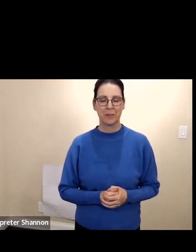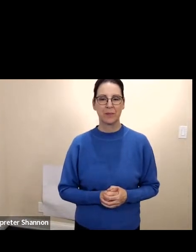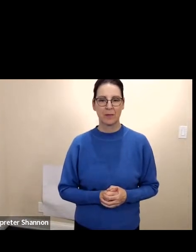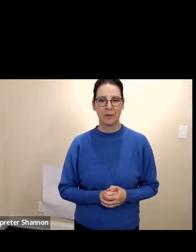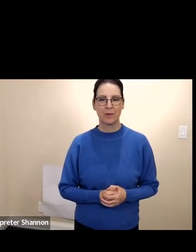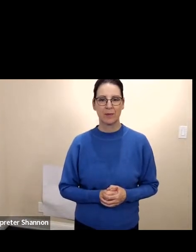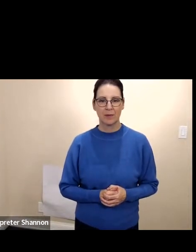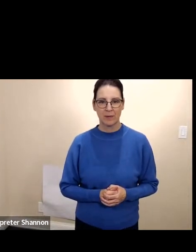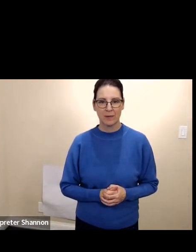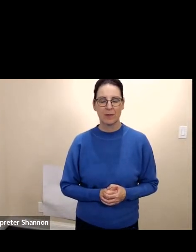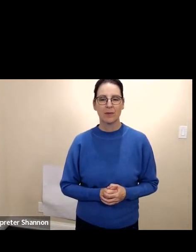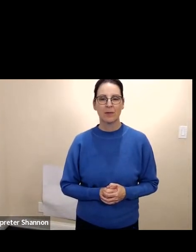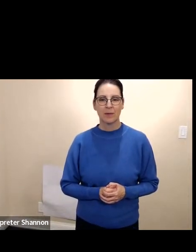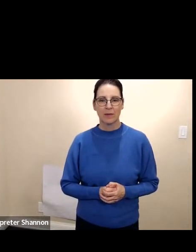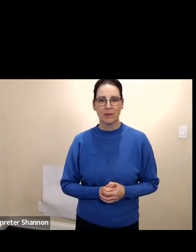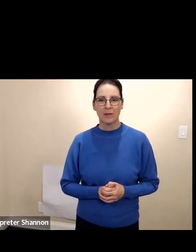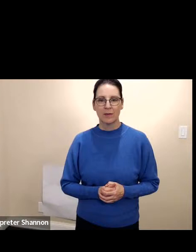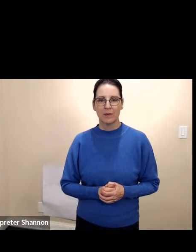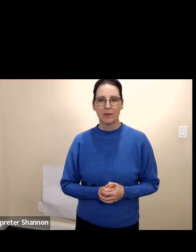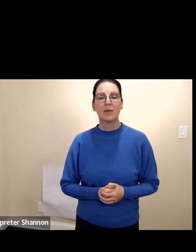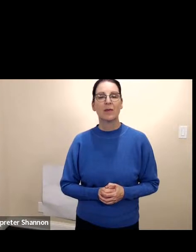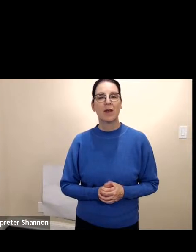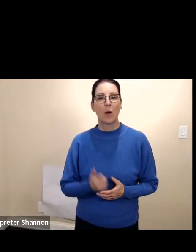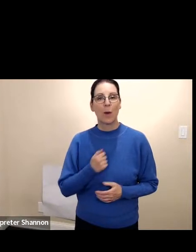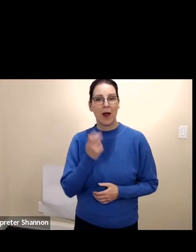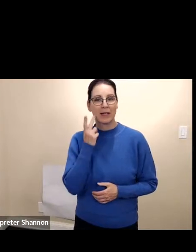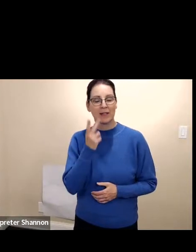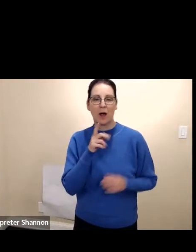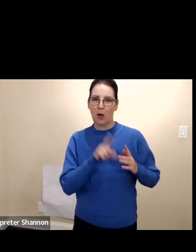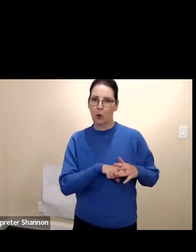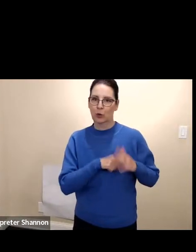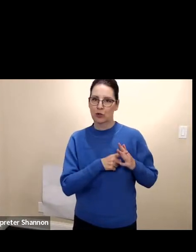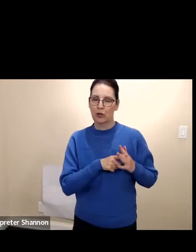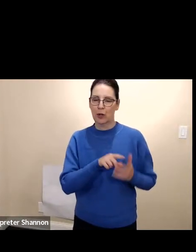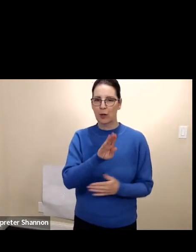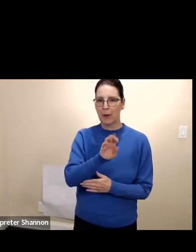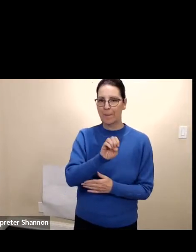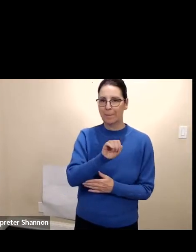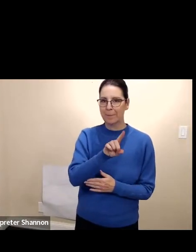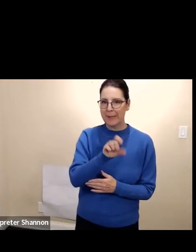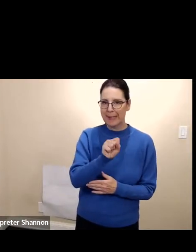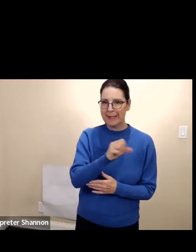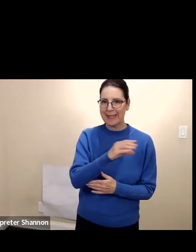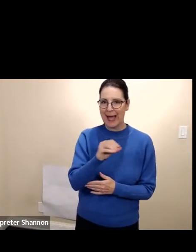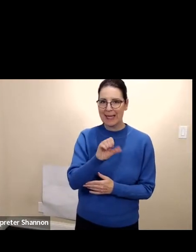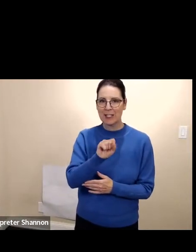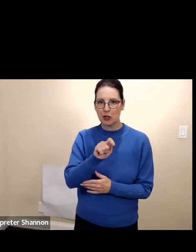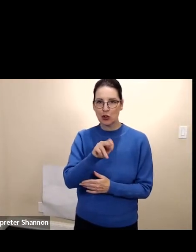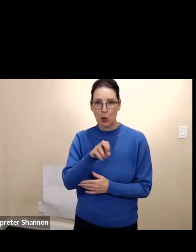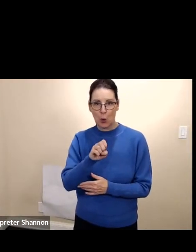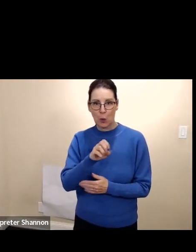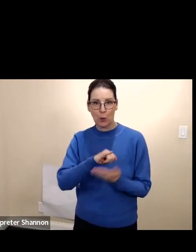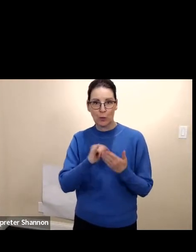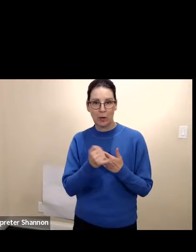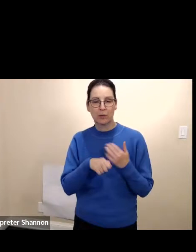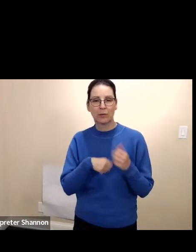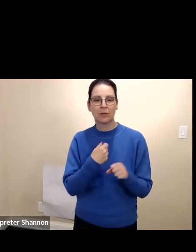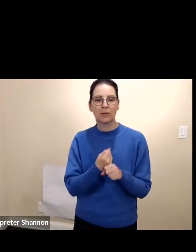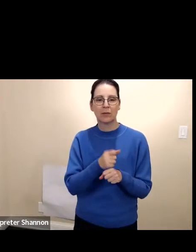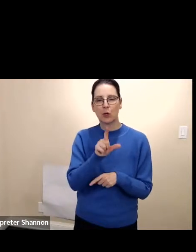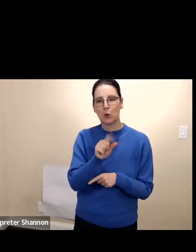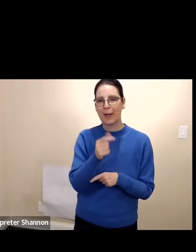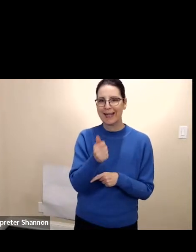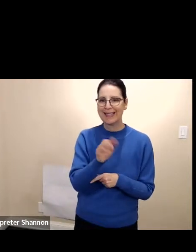came across your the original Beats and stone project um from 2019 it was you know I was